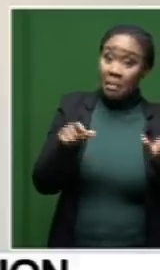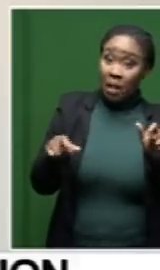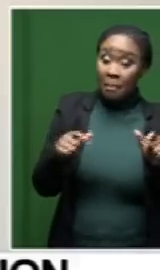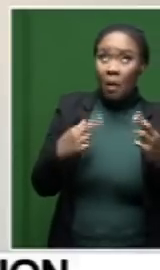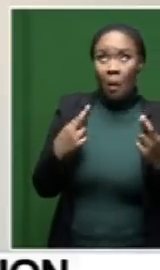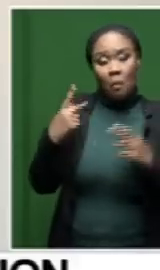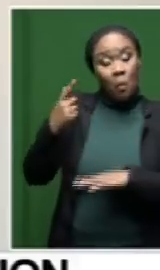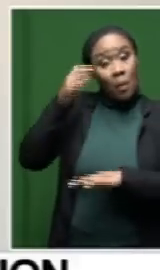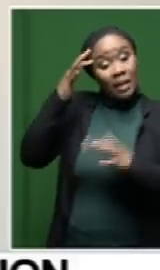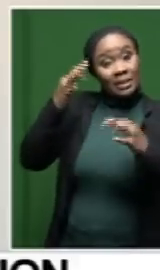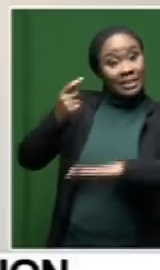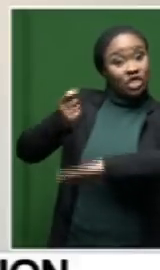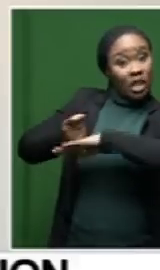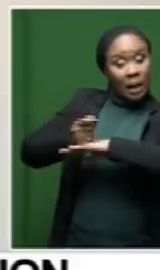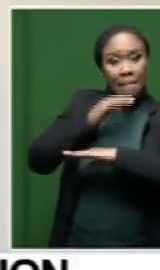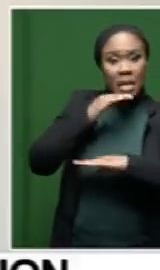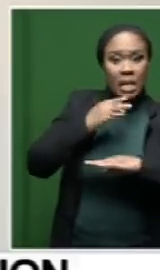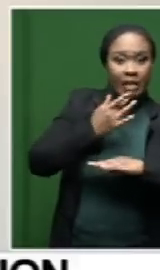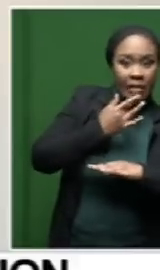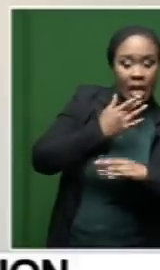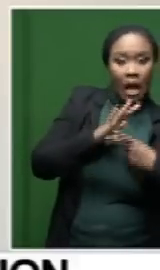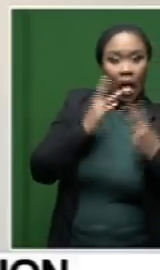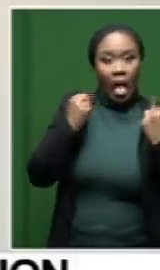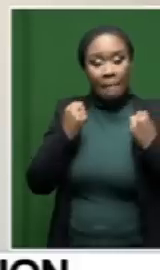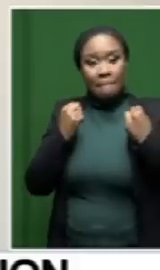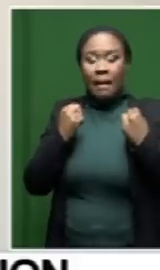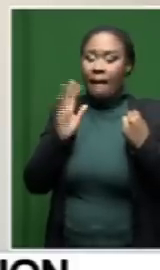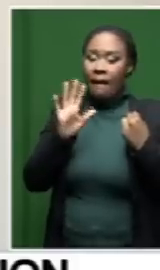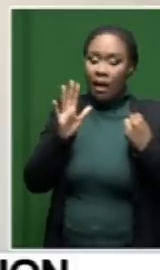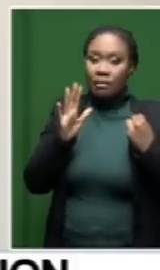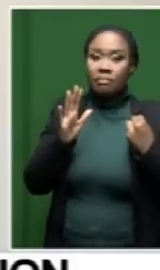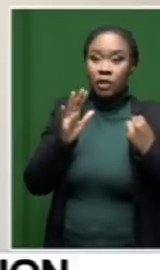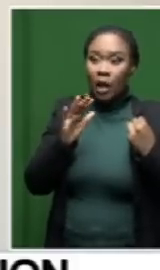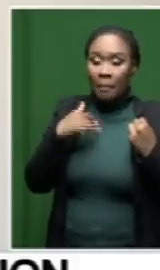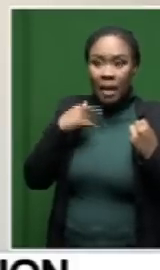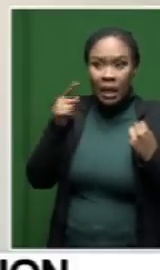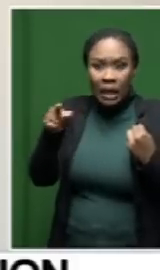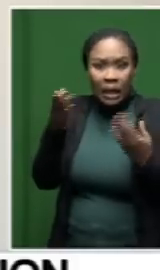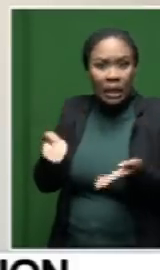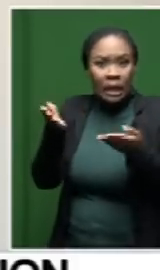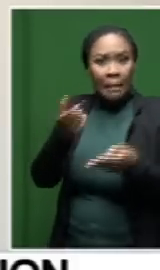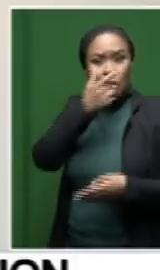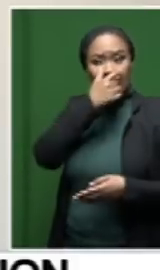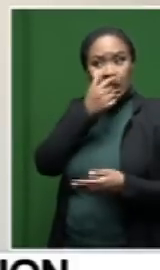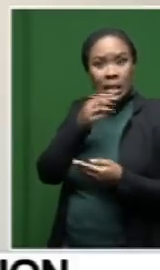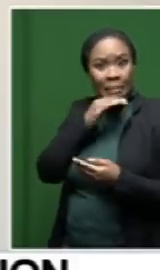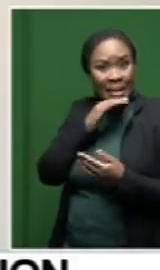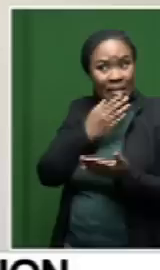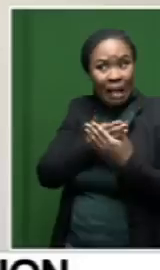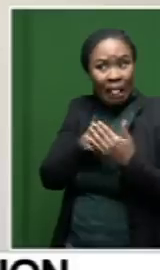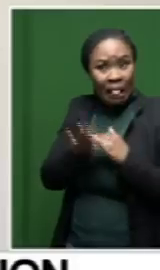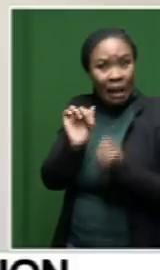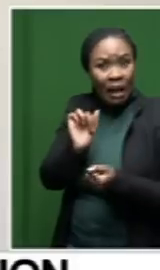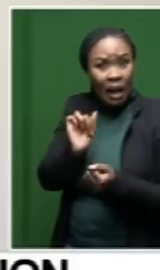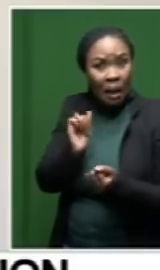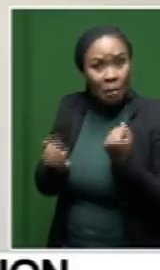fear, without favor, without prejudice. They don't take into account the status of President Ramaphosa in deciding whether he should or